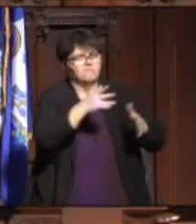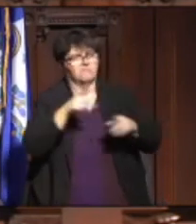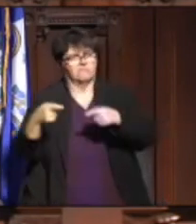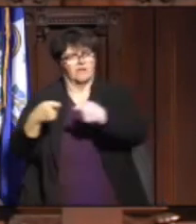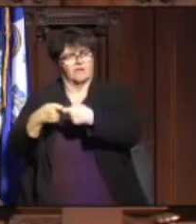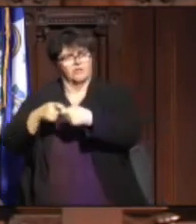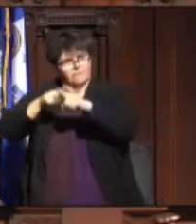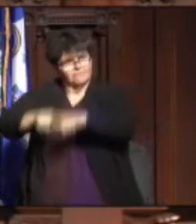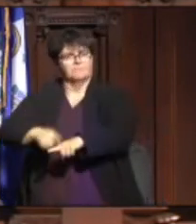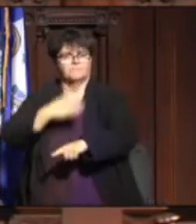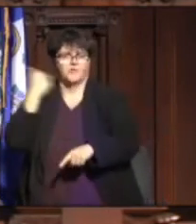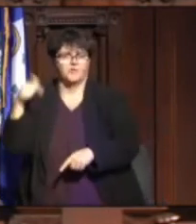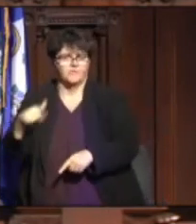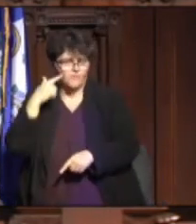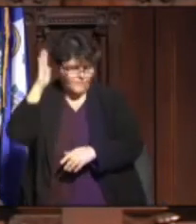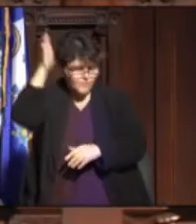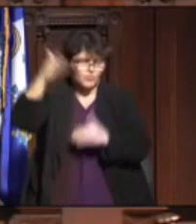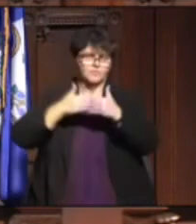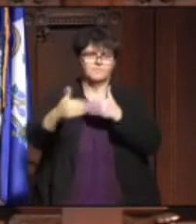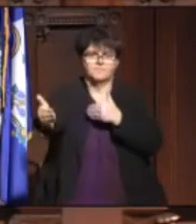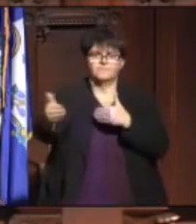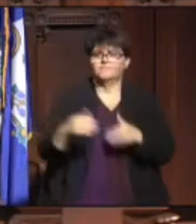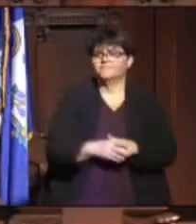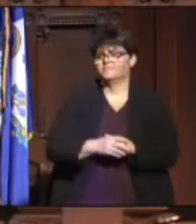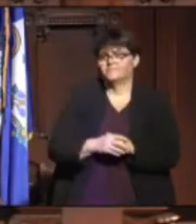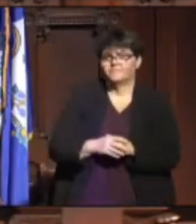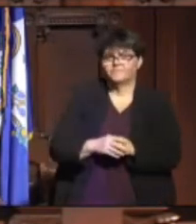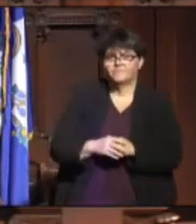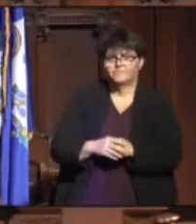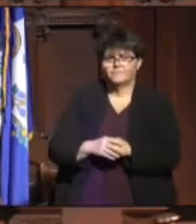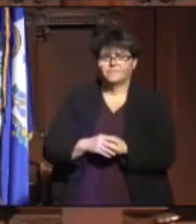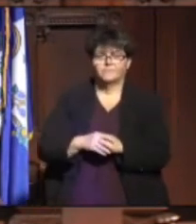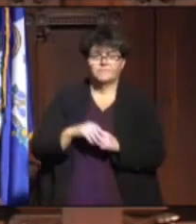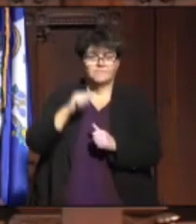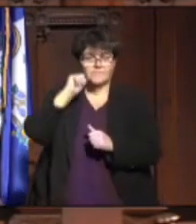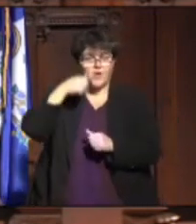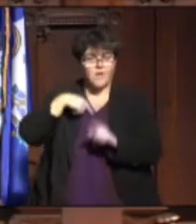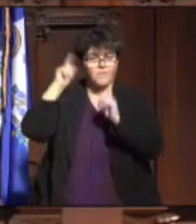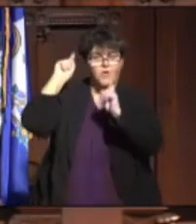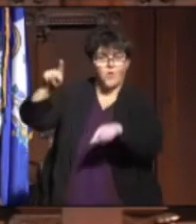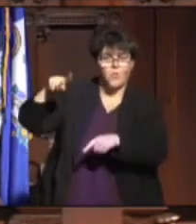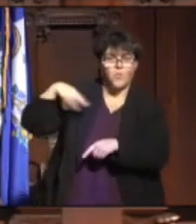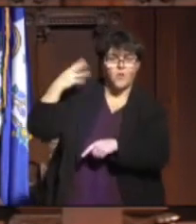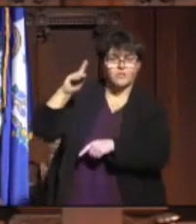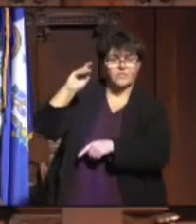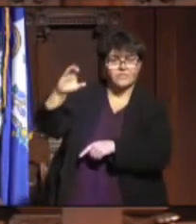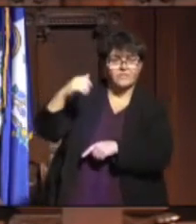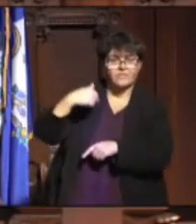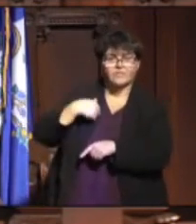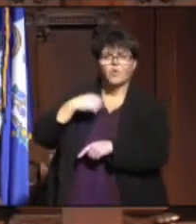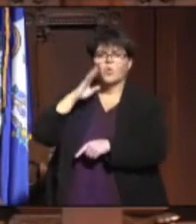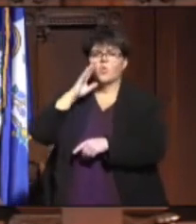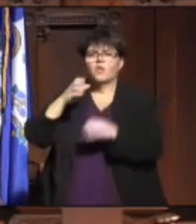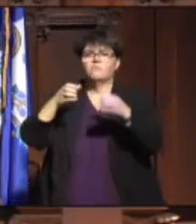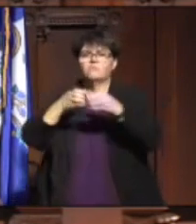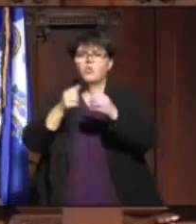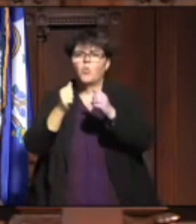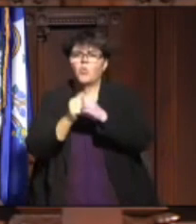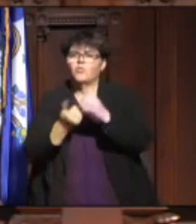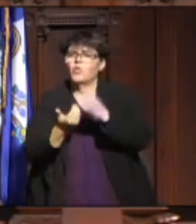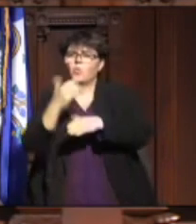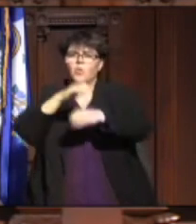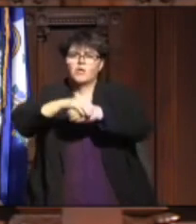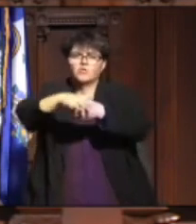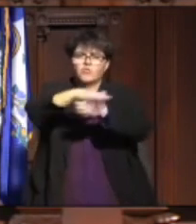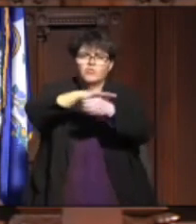So tomorrow I'm going down to Washington, D.C. I'll be meeting with my fellow New England governors, talking about regional energy strategy and